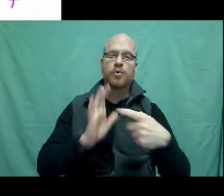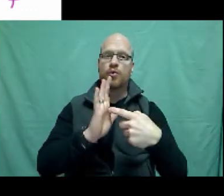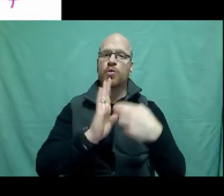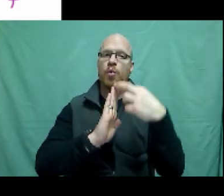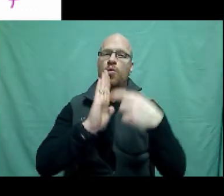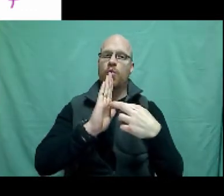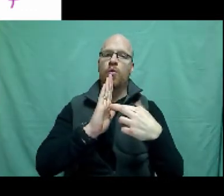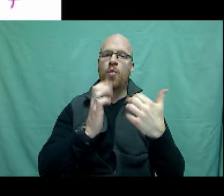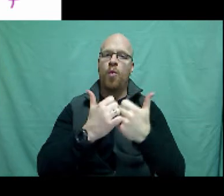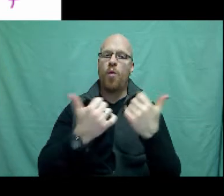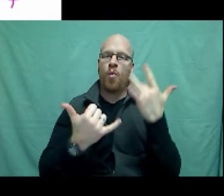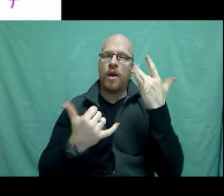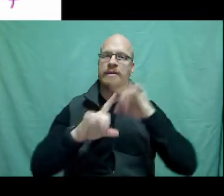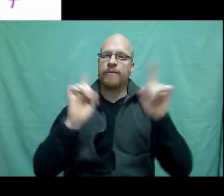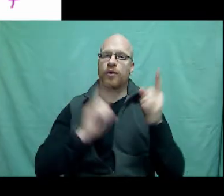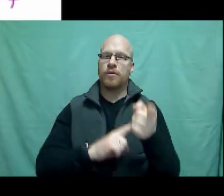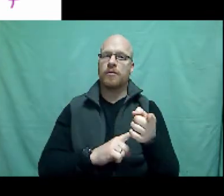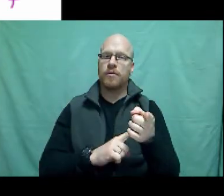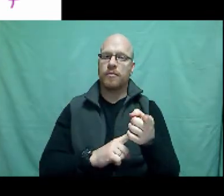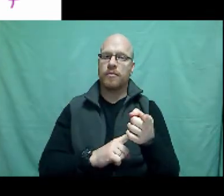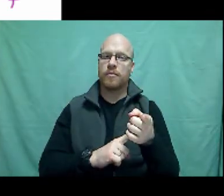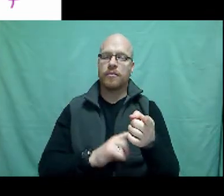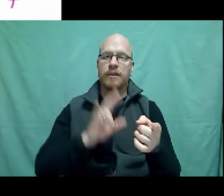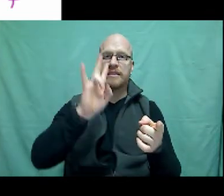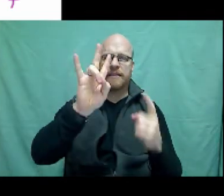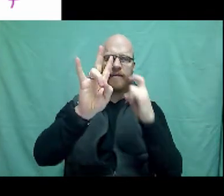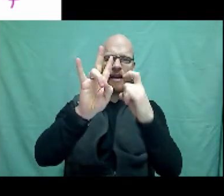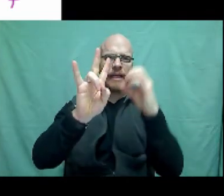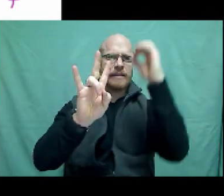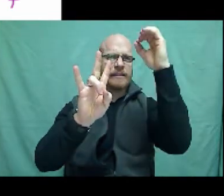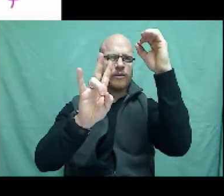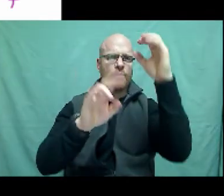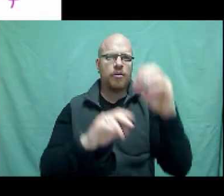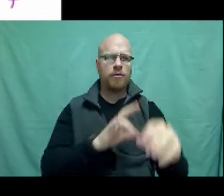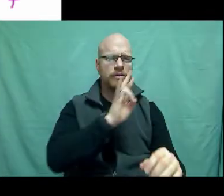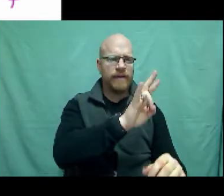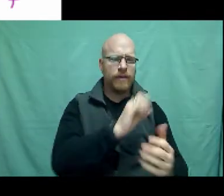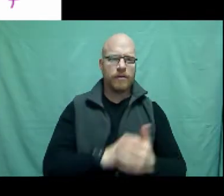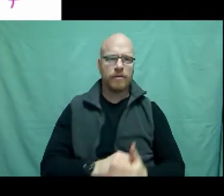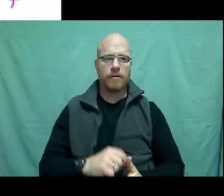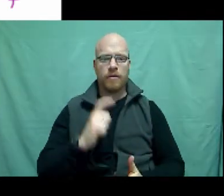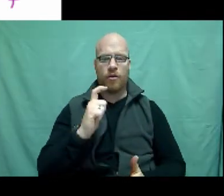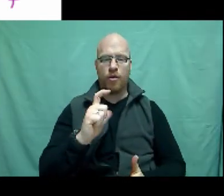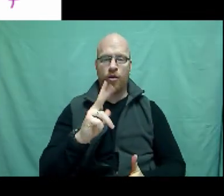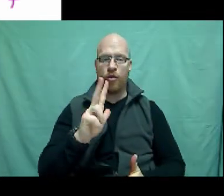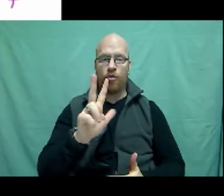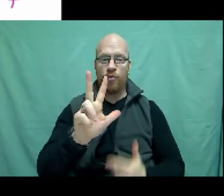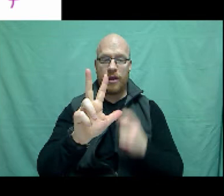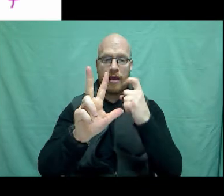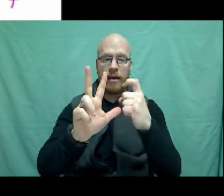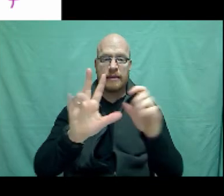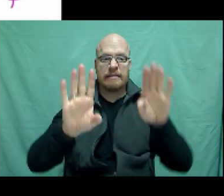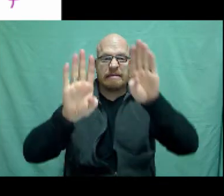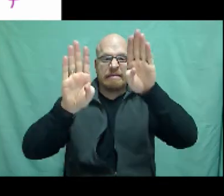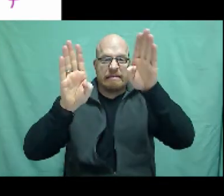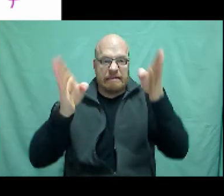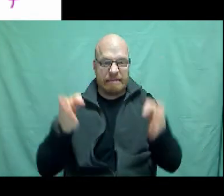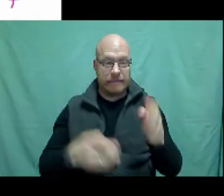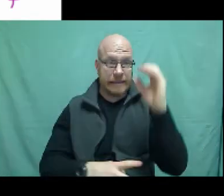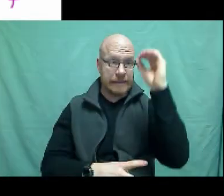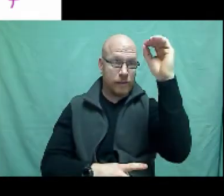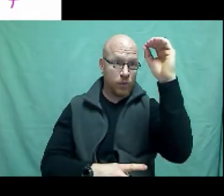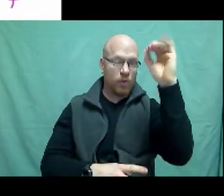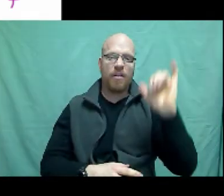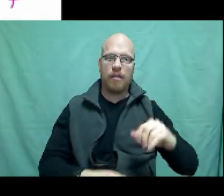I expanded it to show the rule, how the rule works, and why it's different than the previous rule on B, 7x to the 0 as compared